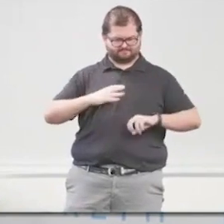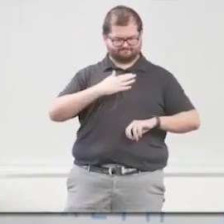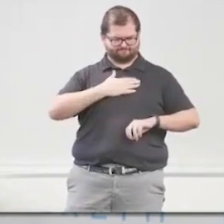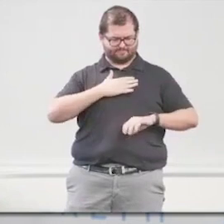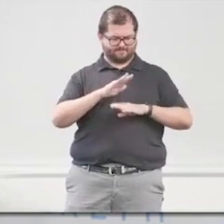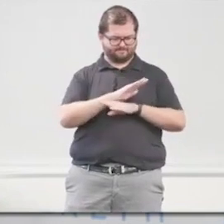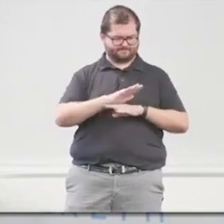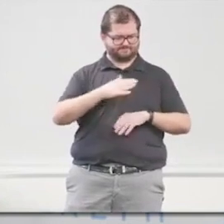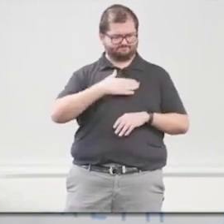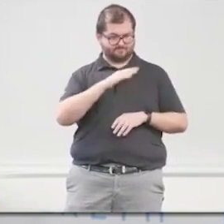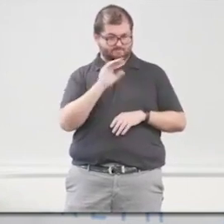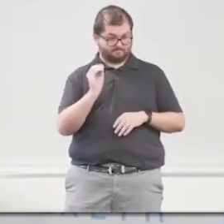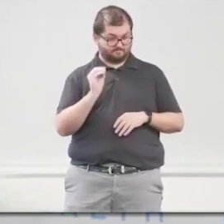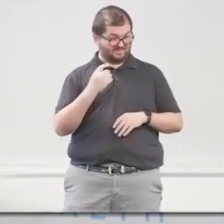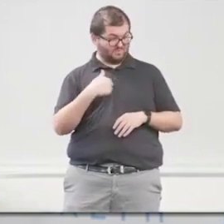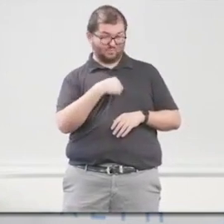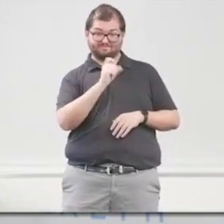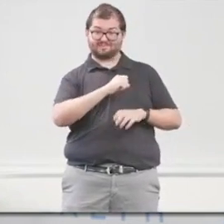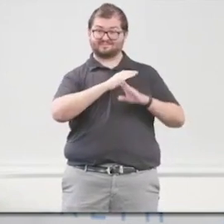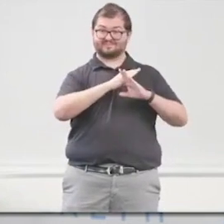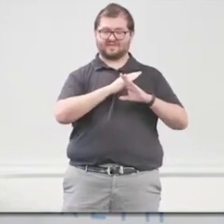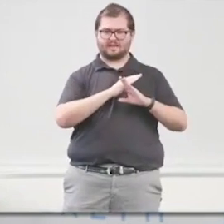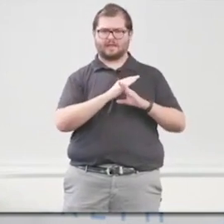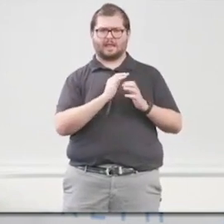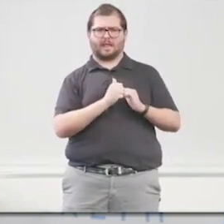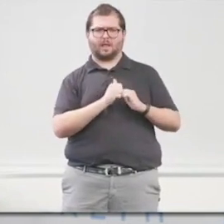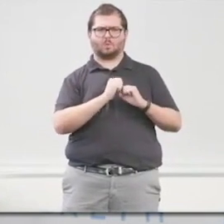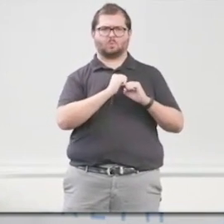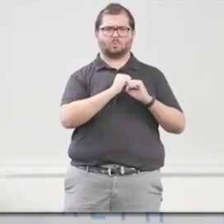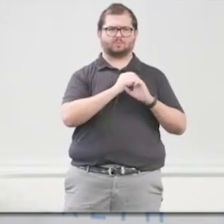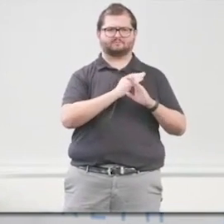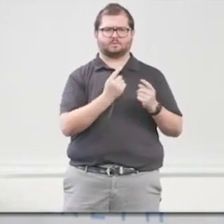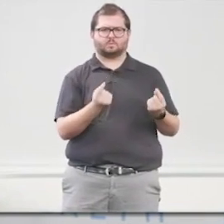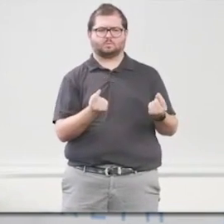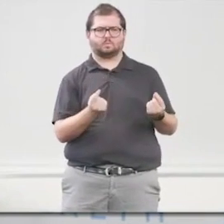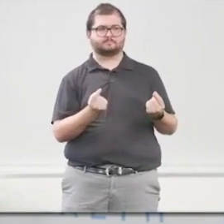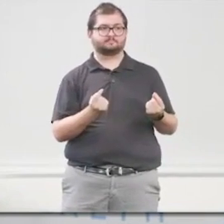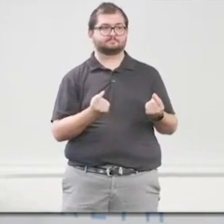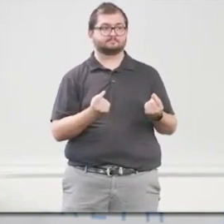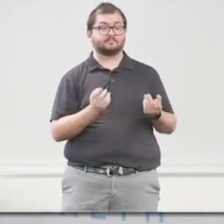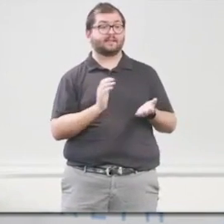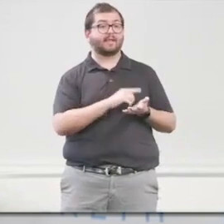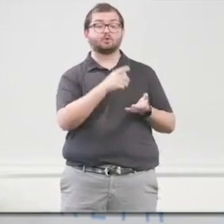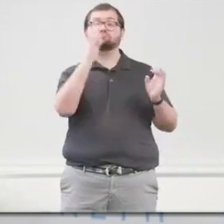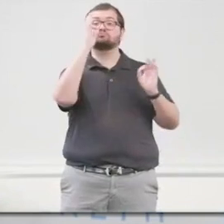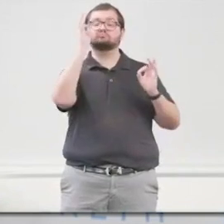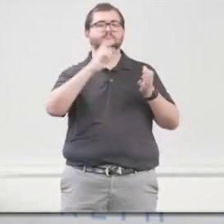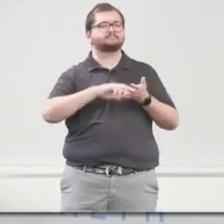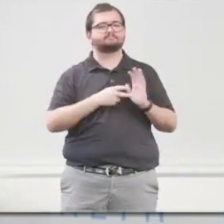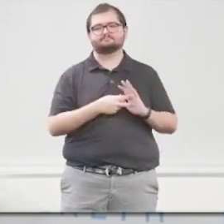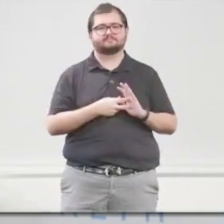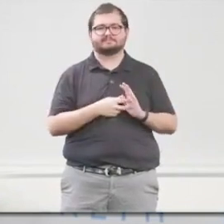say, is this something that we need to defend against, or how do we defend against it? And again, if you don't know what that is, then you're not going to be